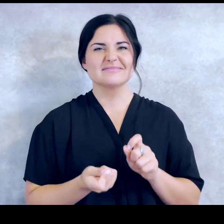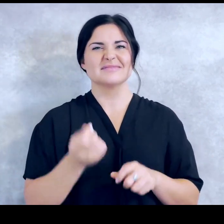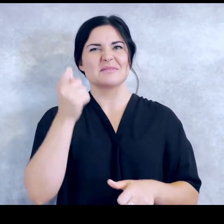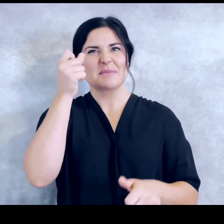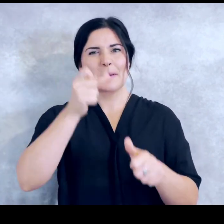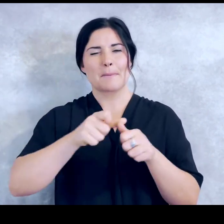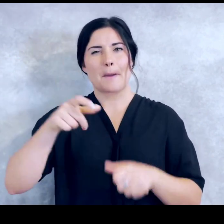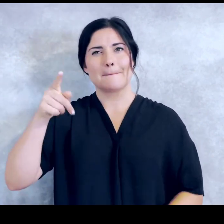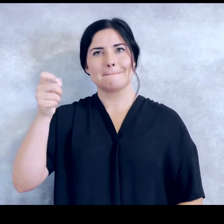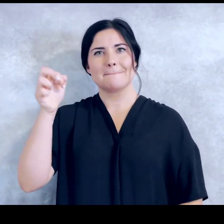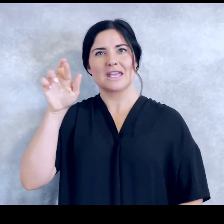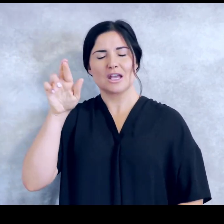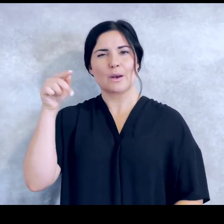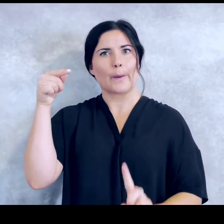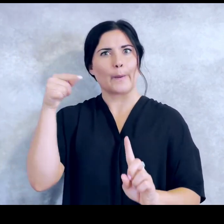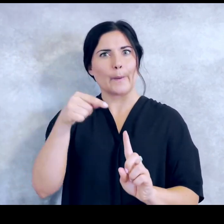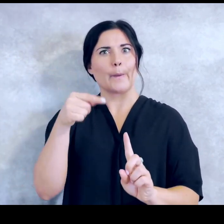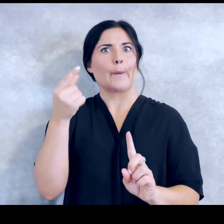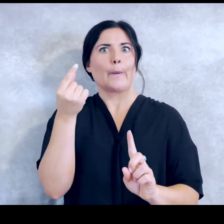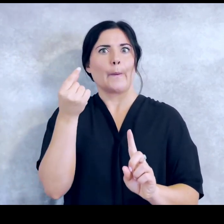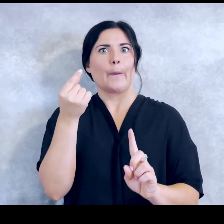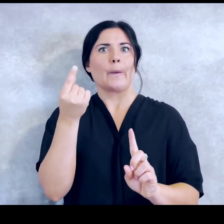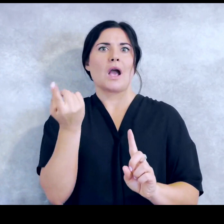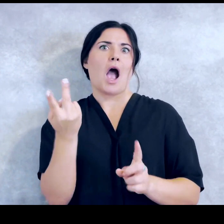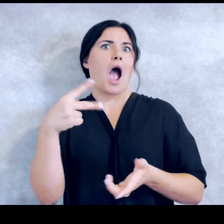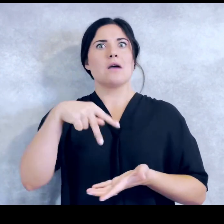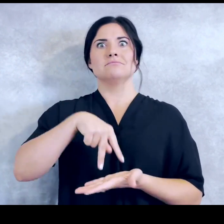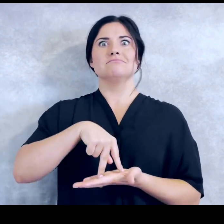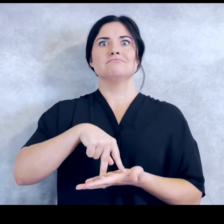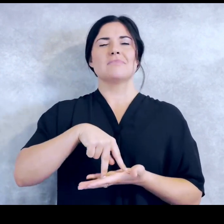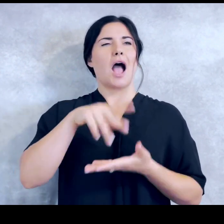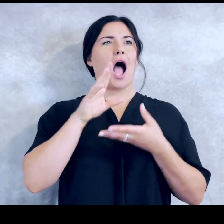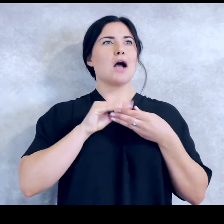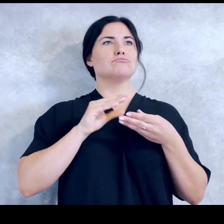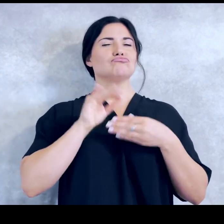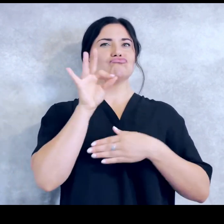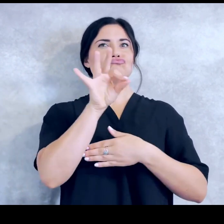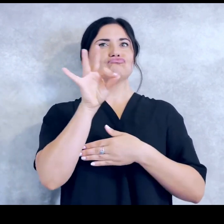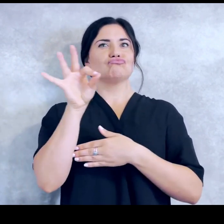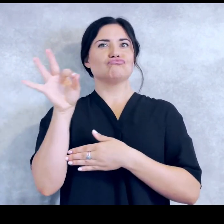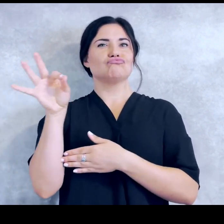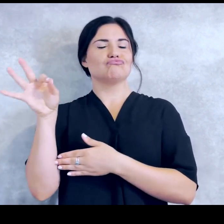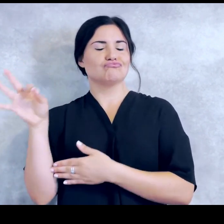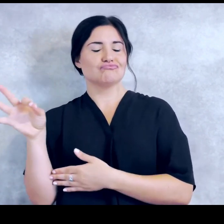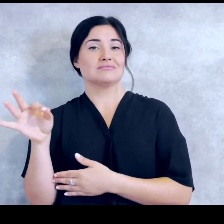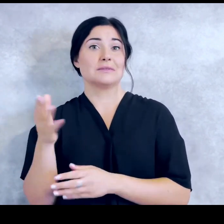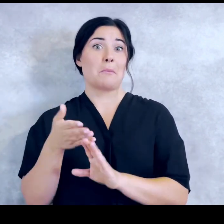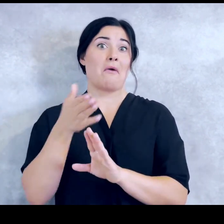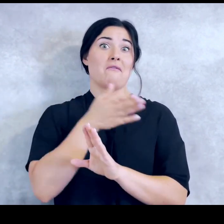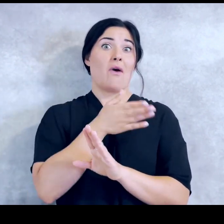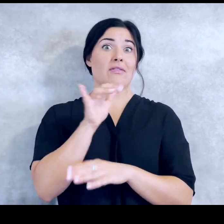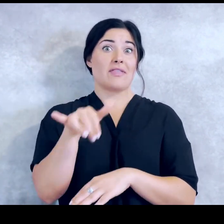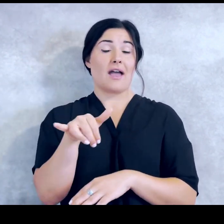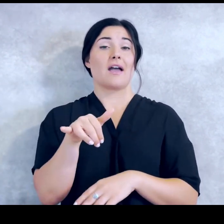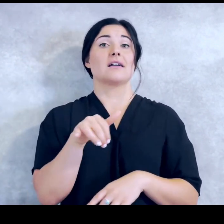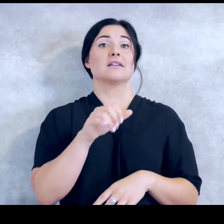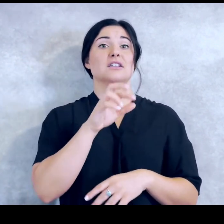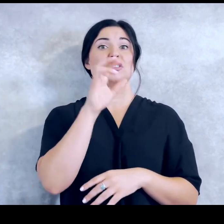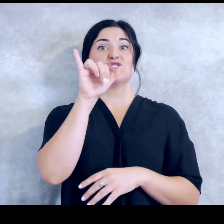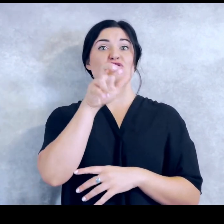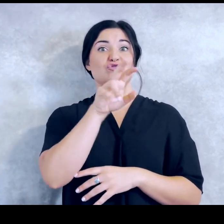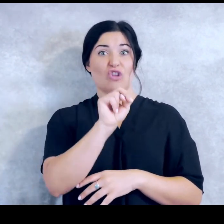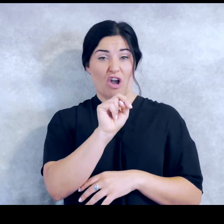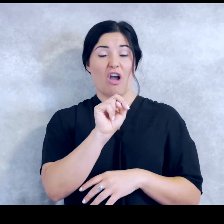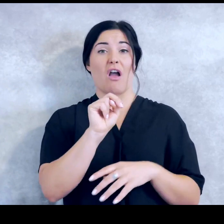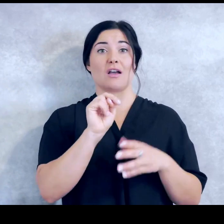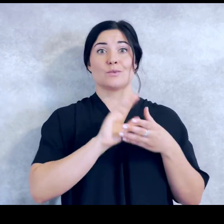of Peter standing up in the group of the assembly, preaching God's word boldly. And just chapters before, at the end of the book of